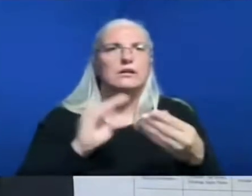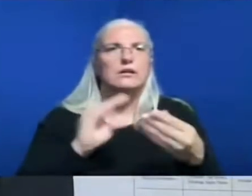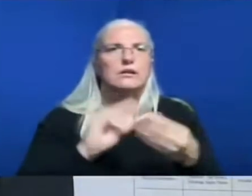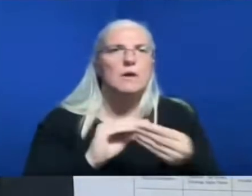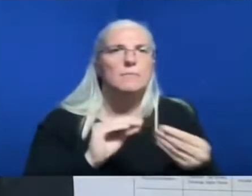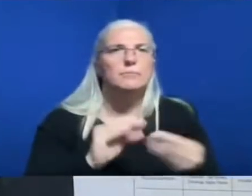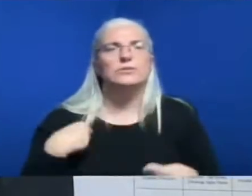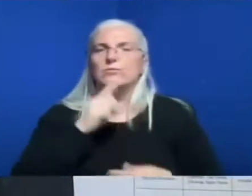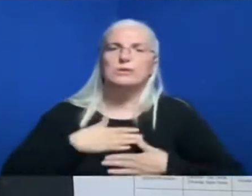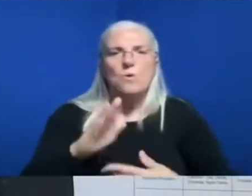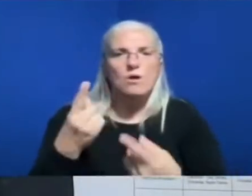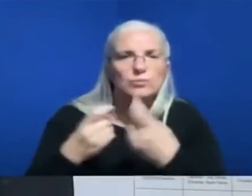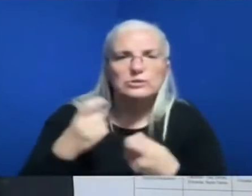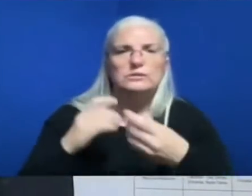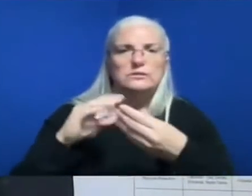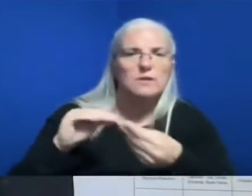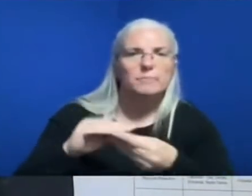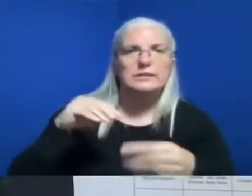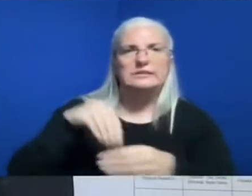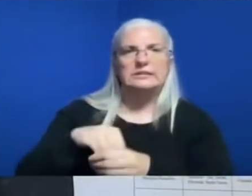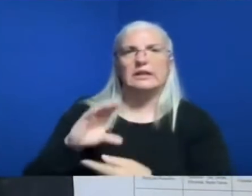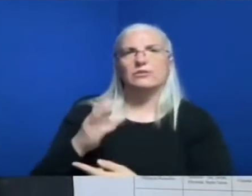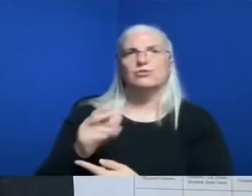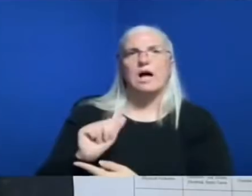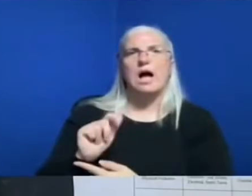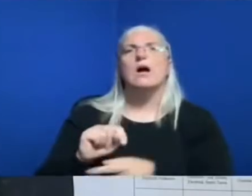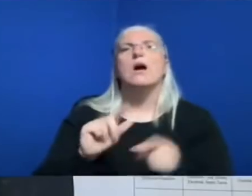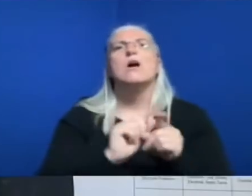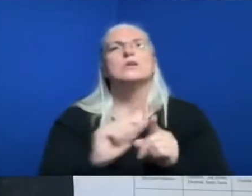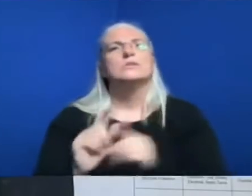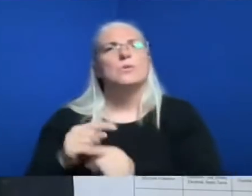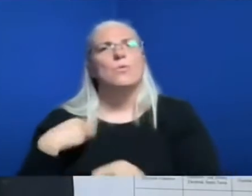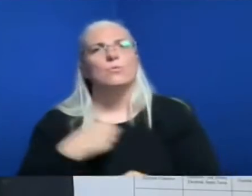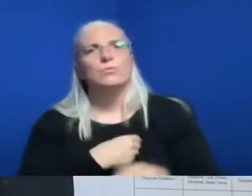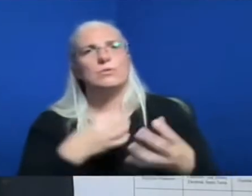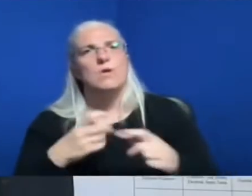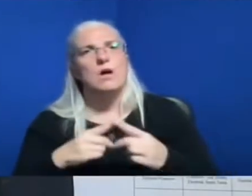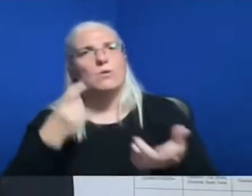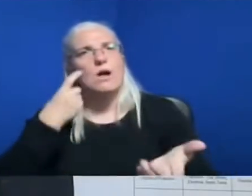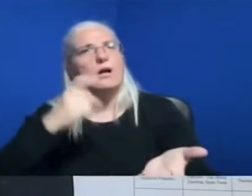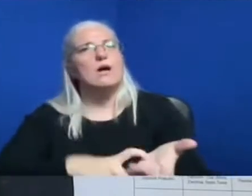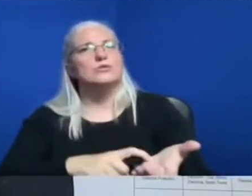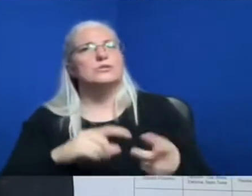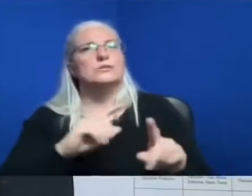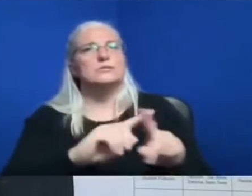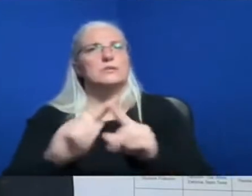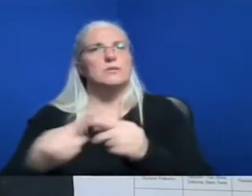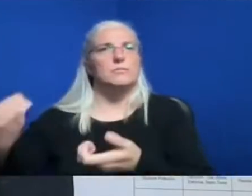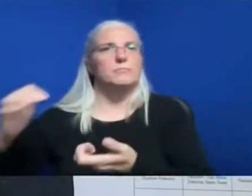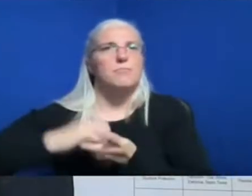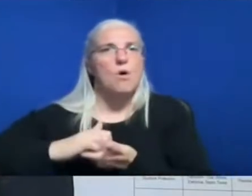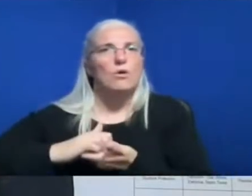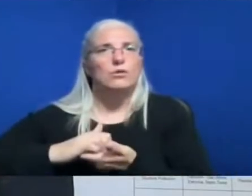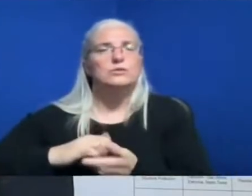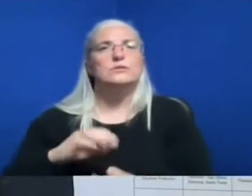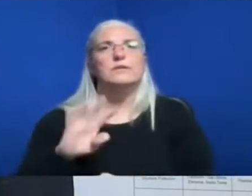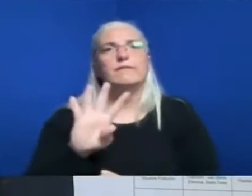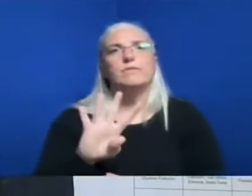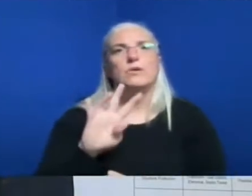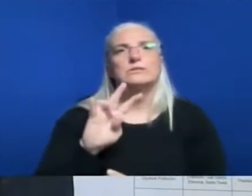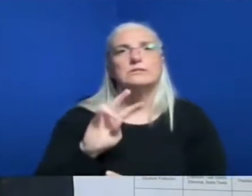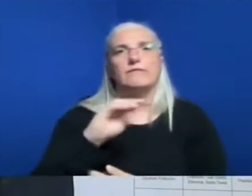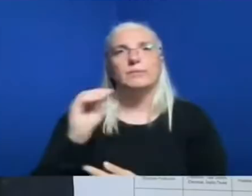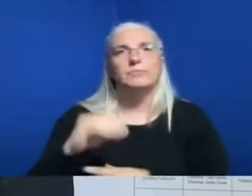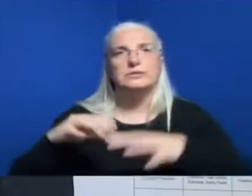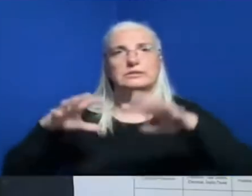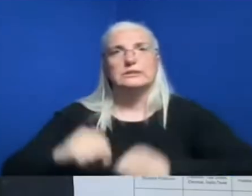partners. As we go into this, that 47% containment number is great to see the increase, and